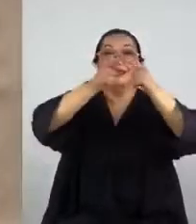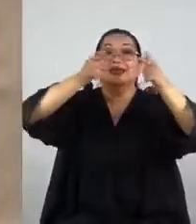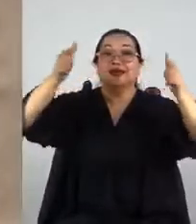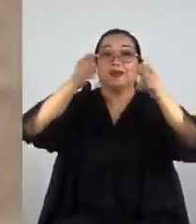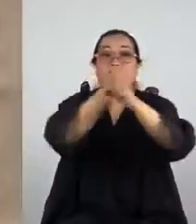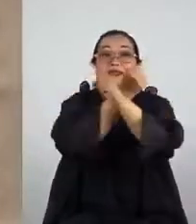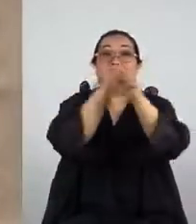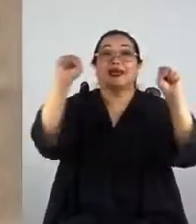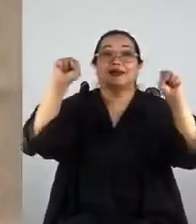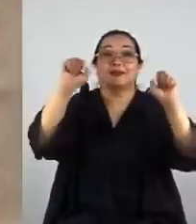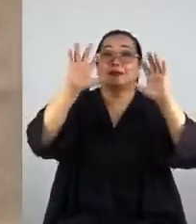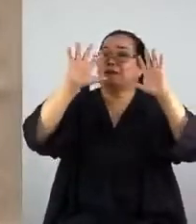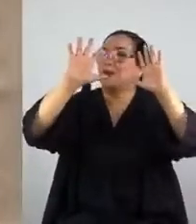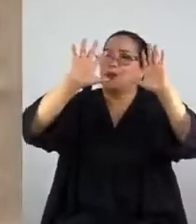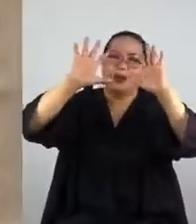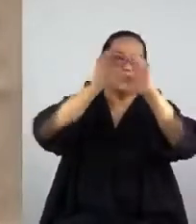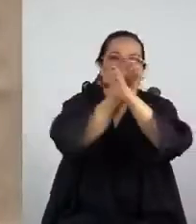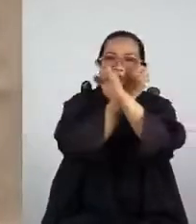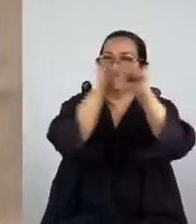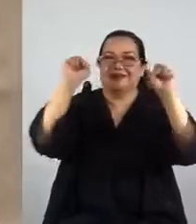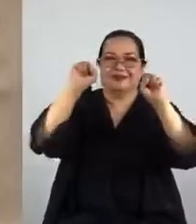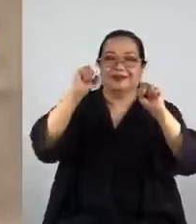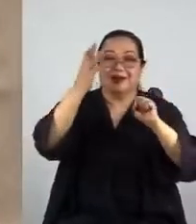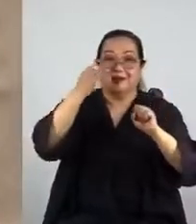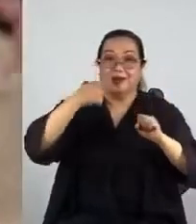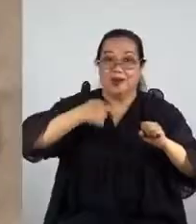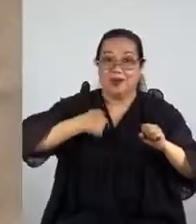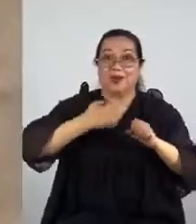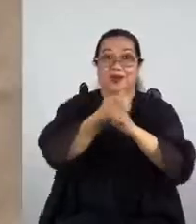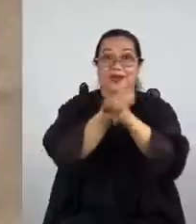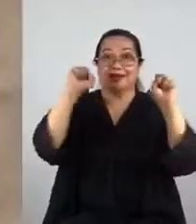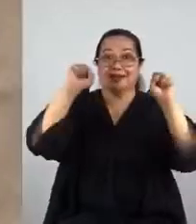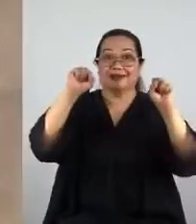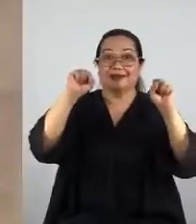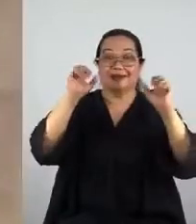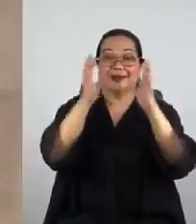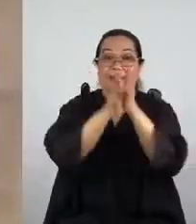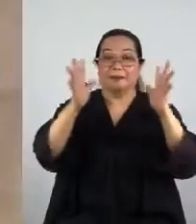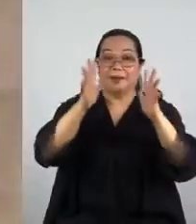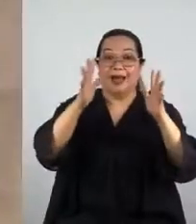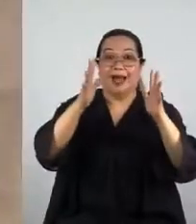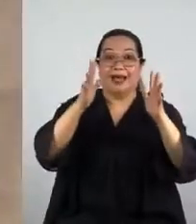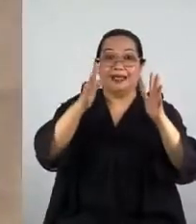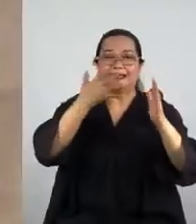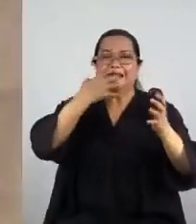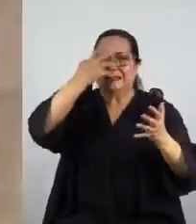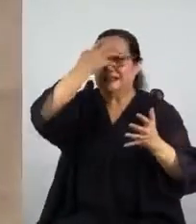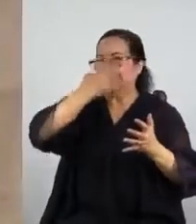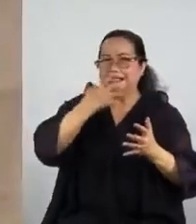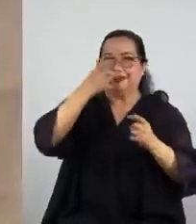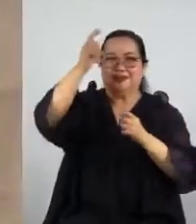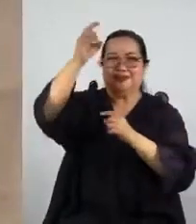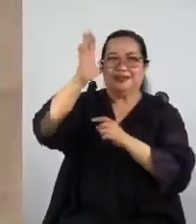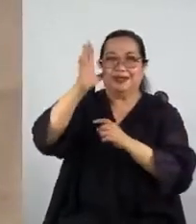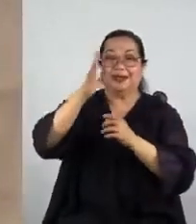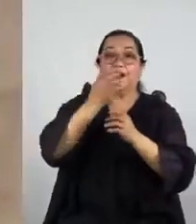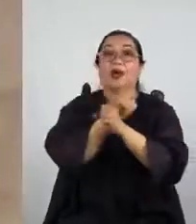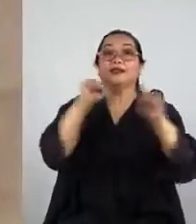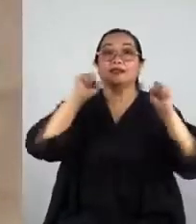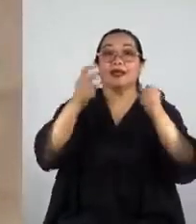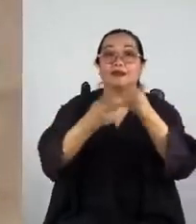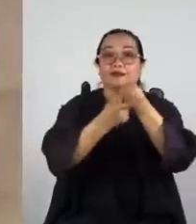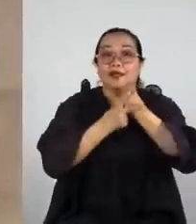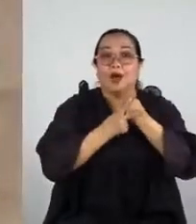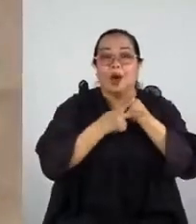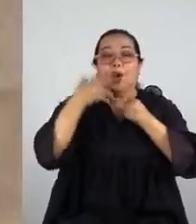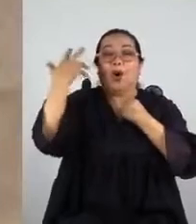salvation. It is a great salvation because we are saved from a great calamity, the wrath of God. We are saved by a